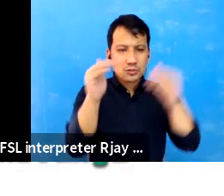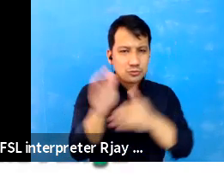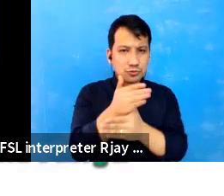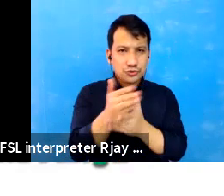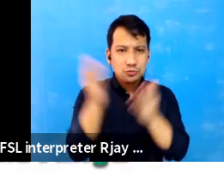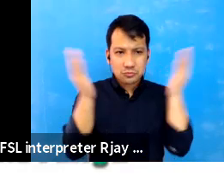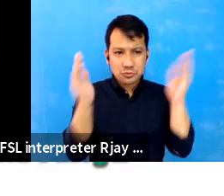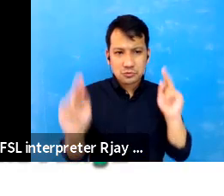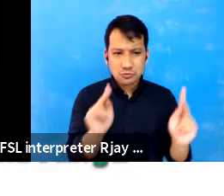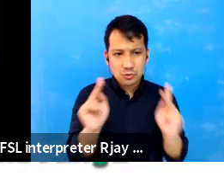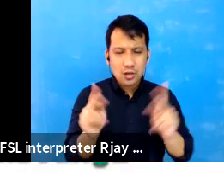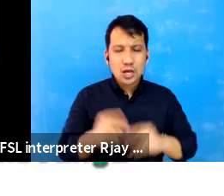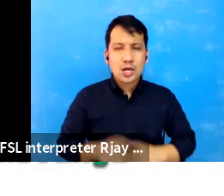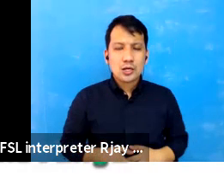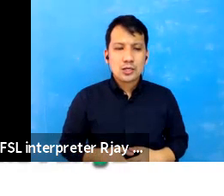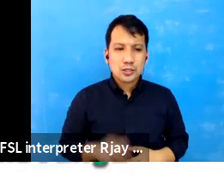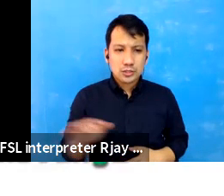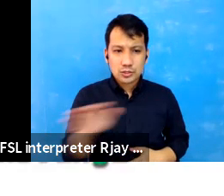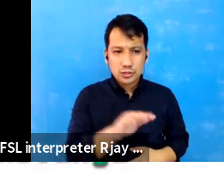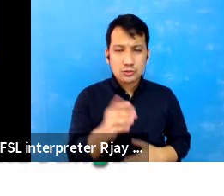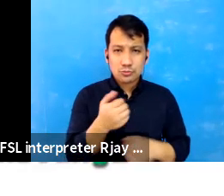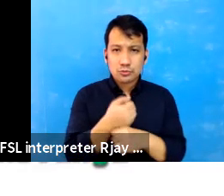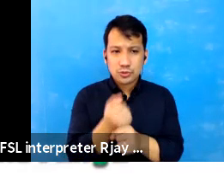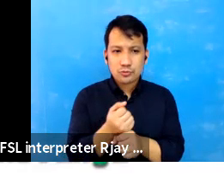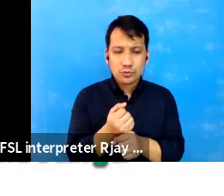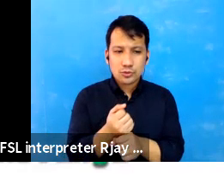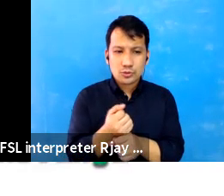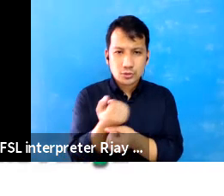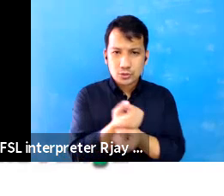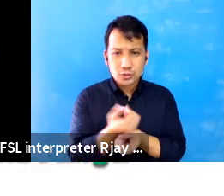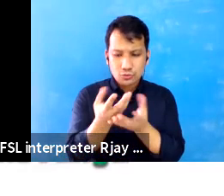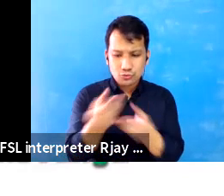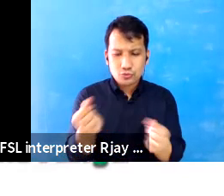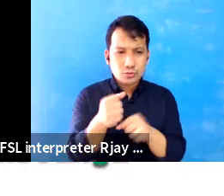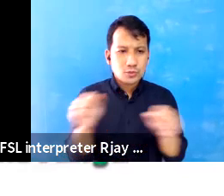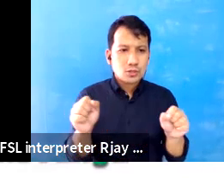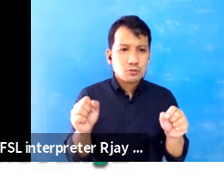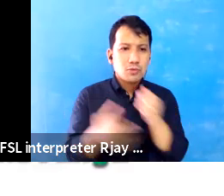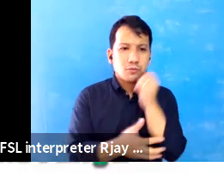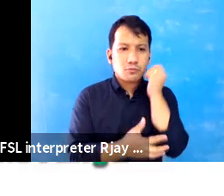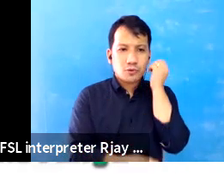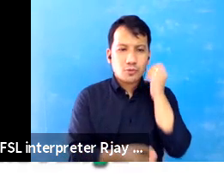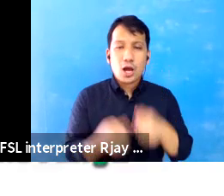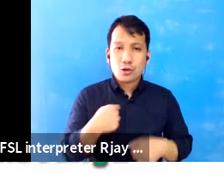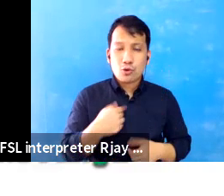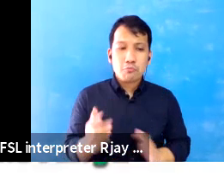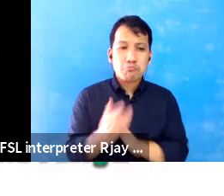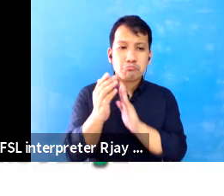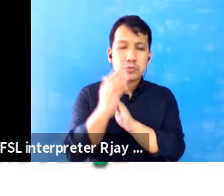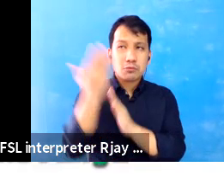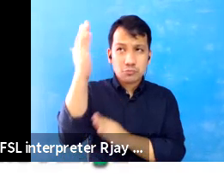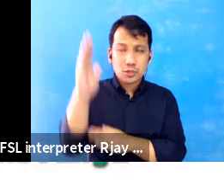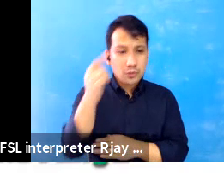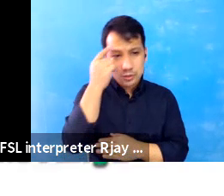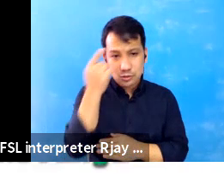His people and setting them free from the bondage of poverty. I praise God that I am not